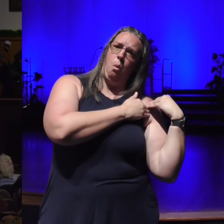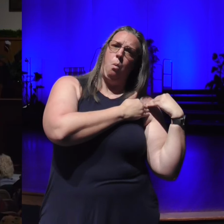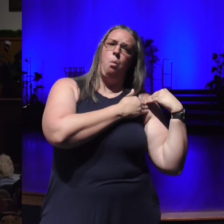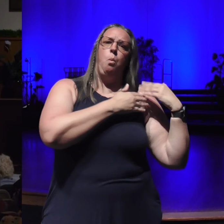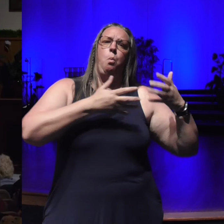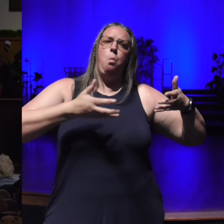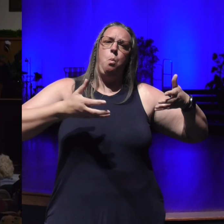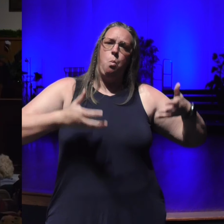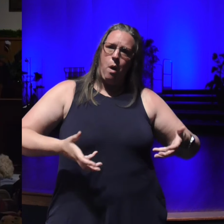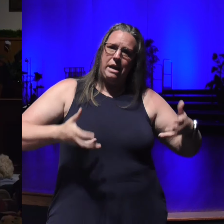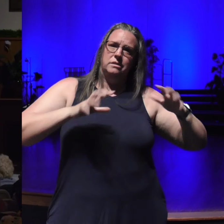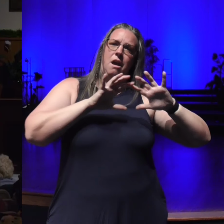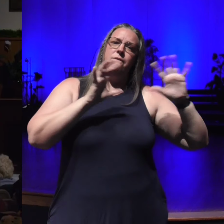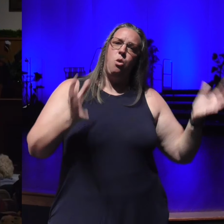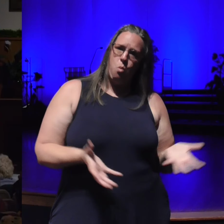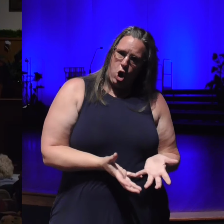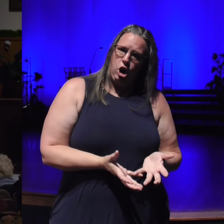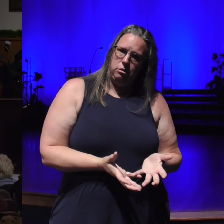your shoulders.